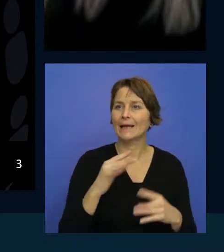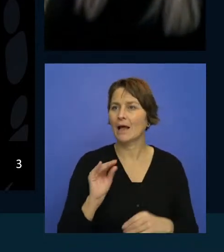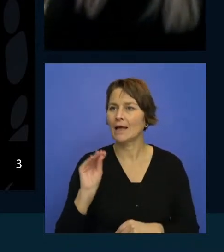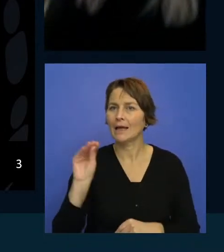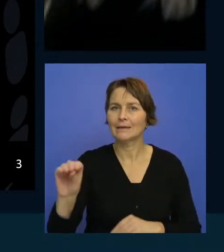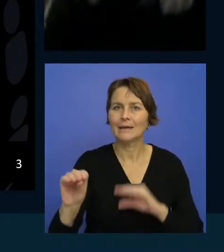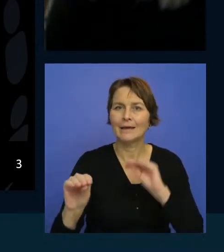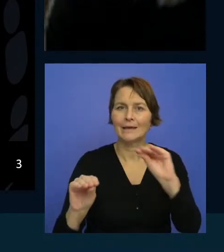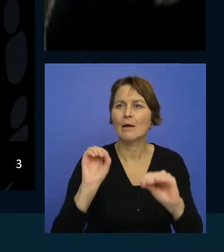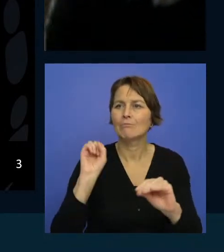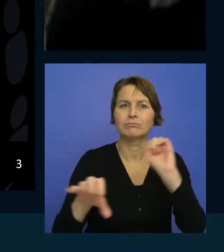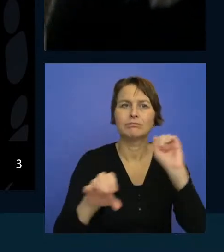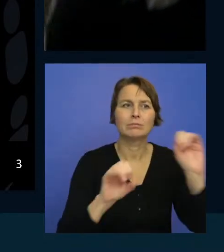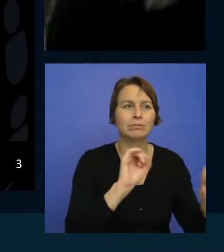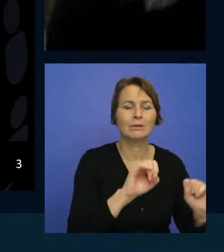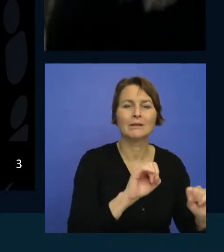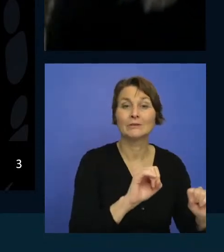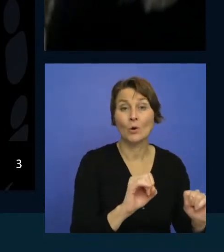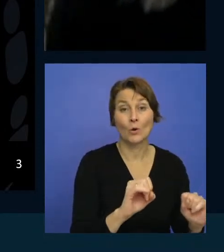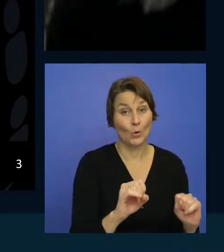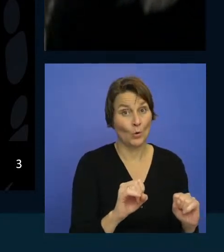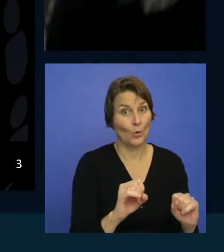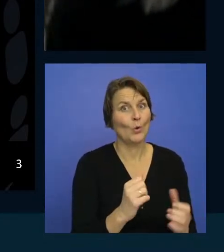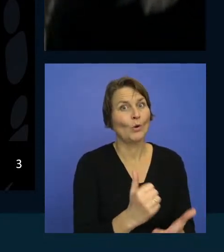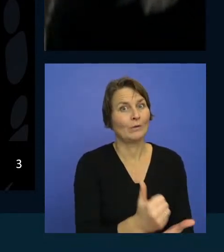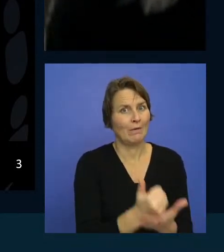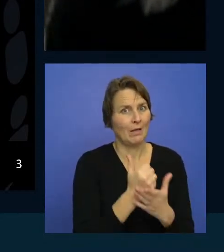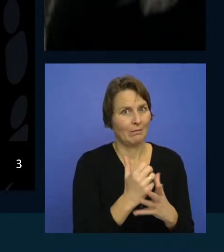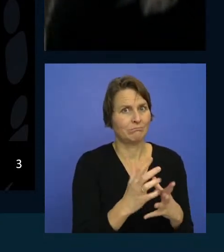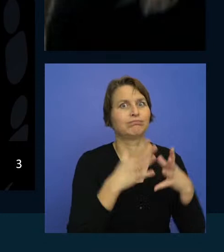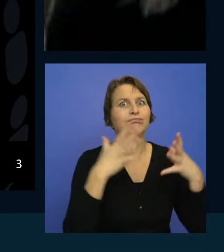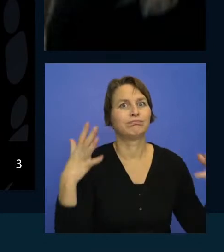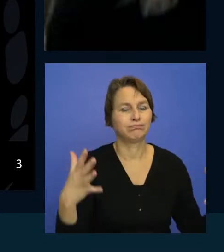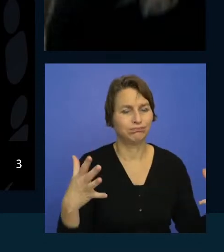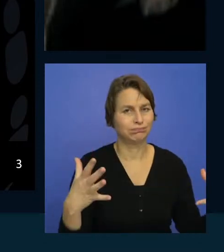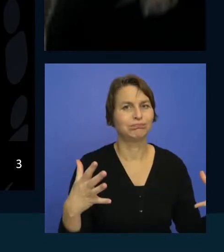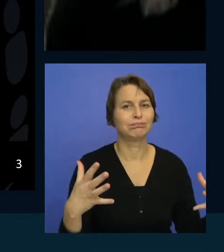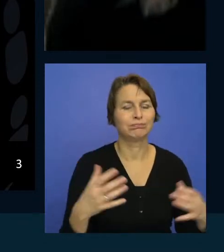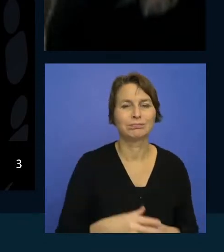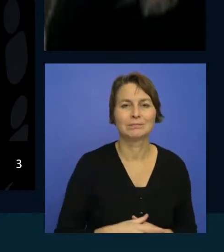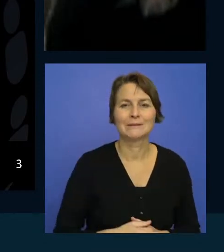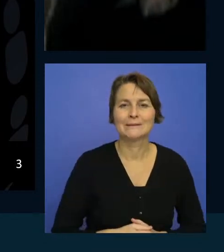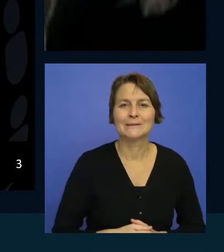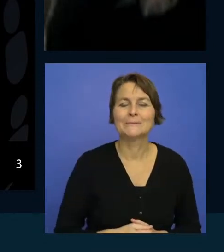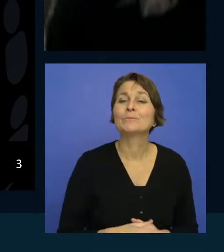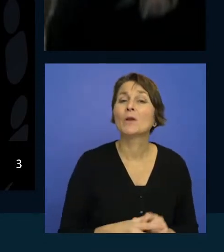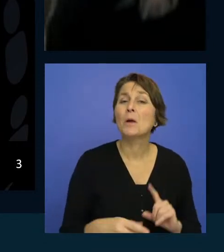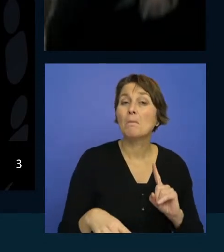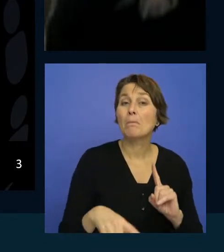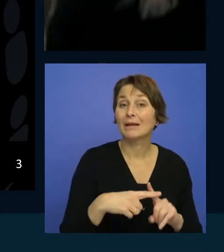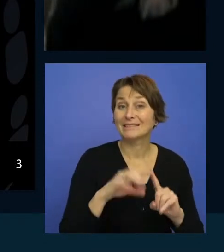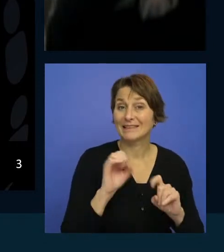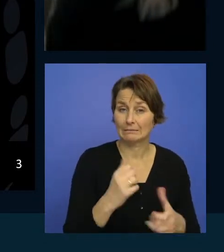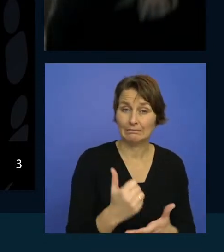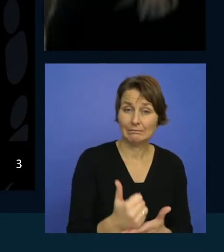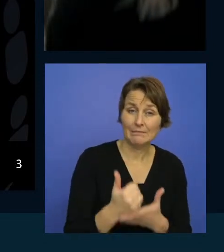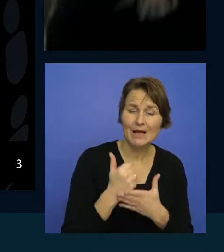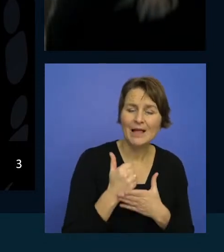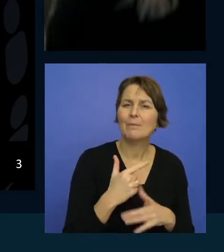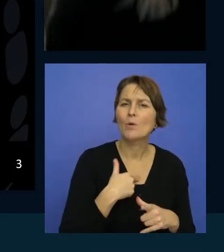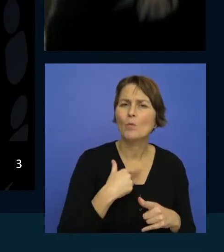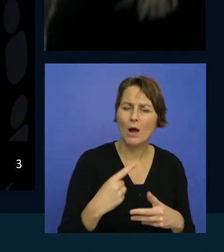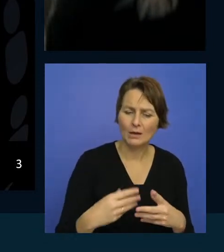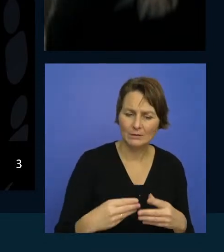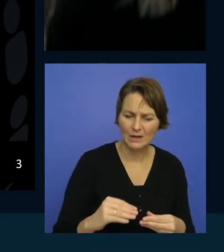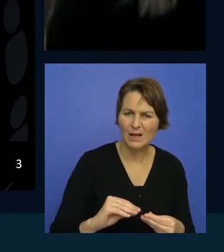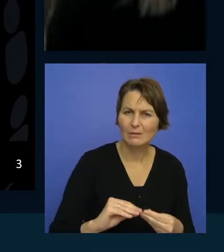my point of view. And also, of course, a big step towards creating that